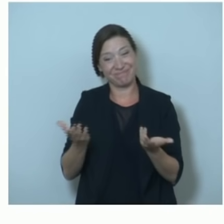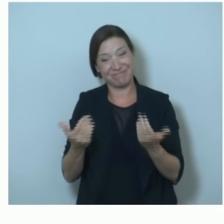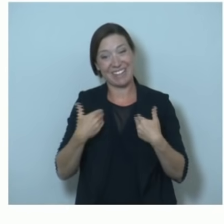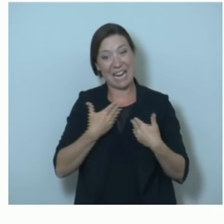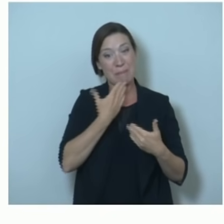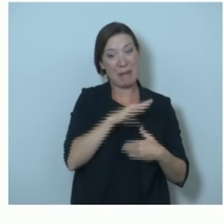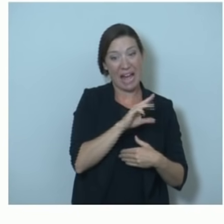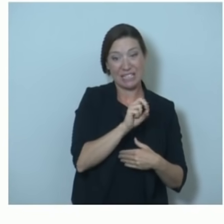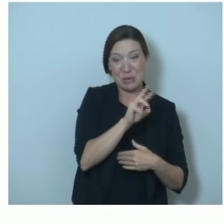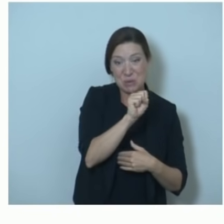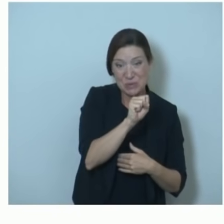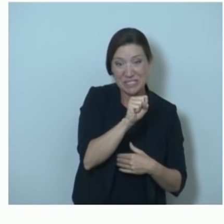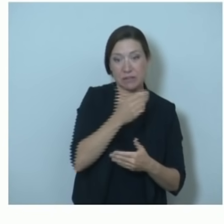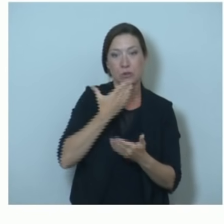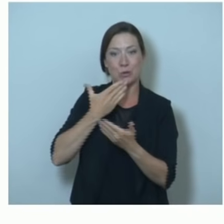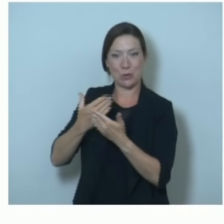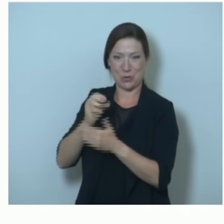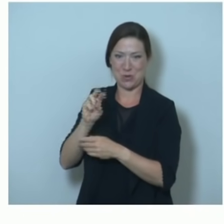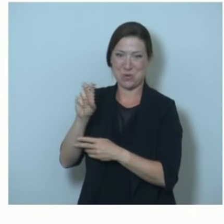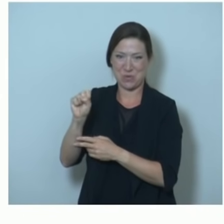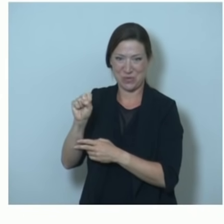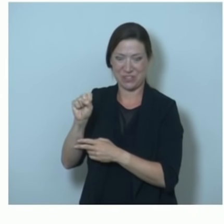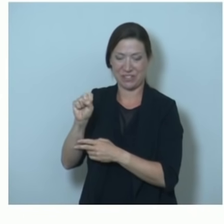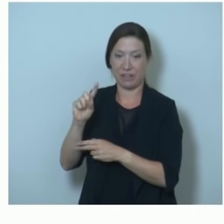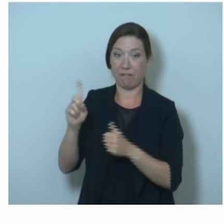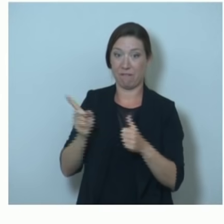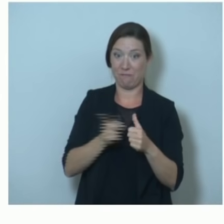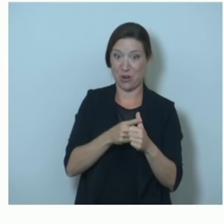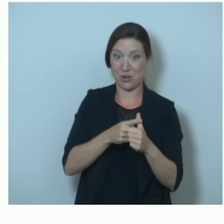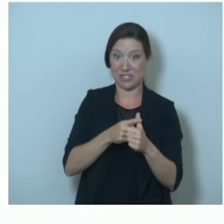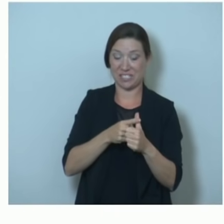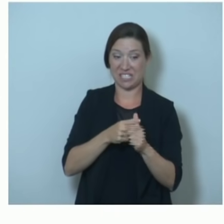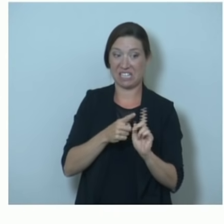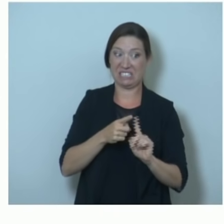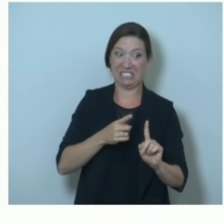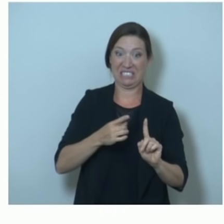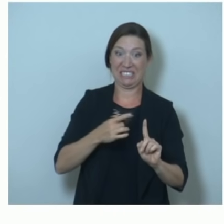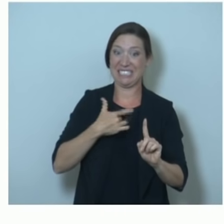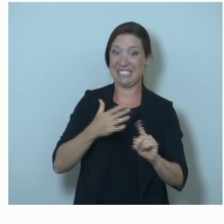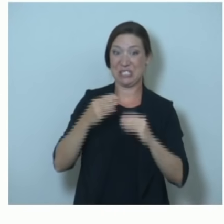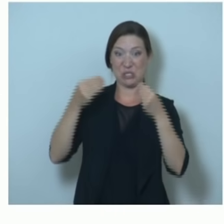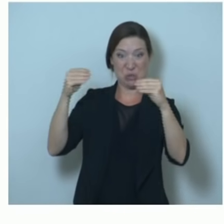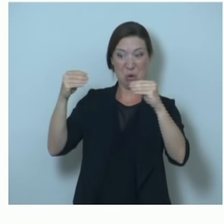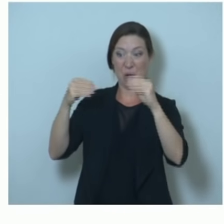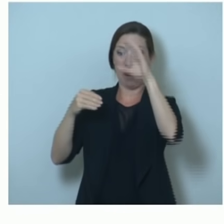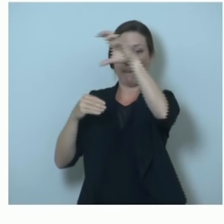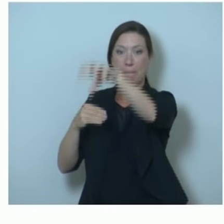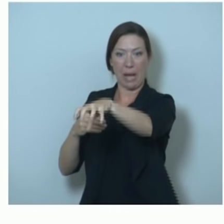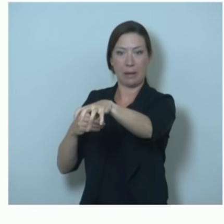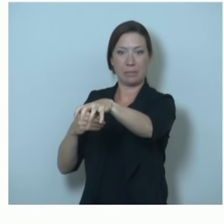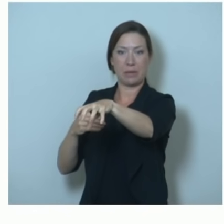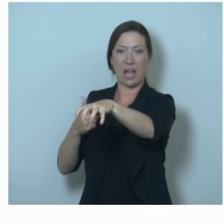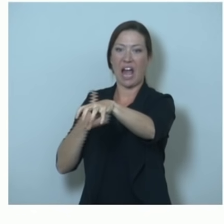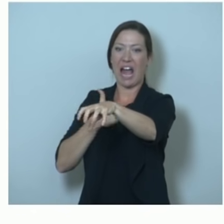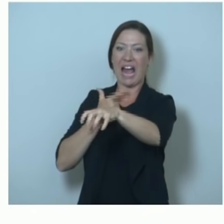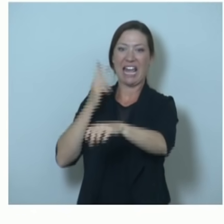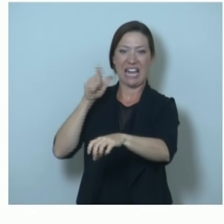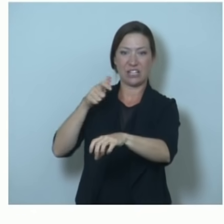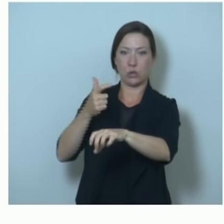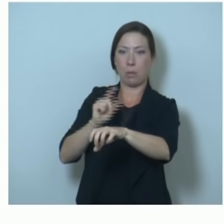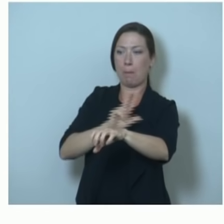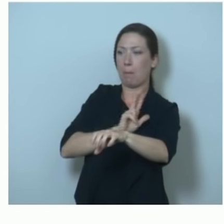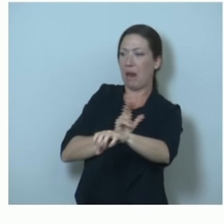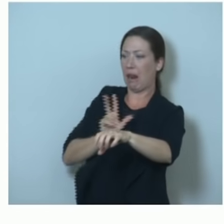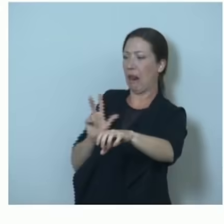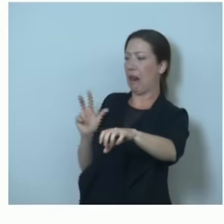parked further away from the door of that store than I ever had in my whole life because the parking lot was so full. That worried me. I walked